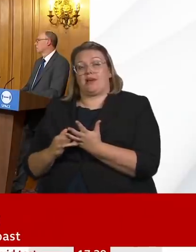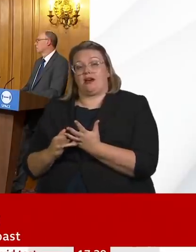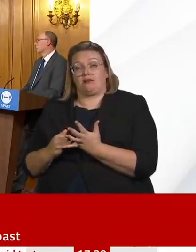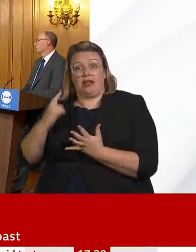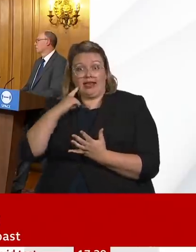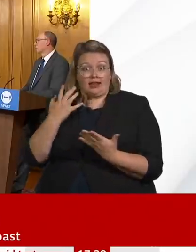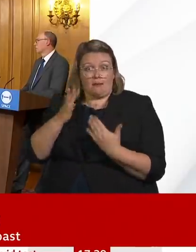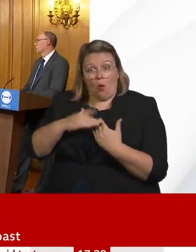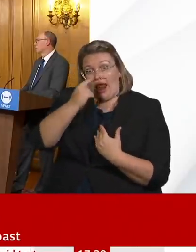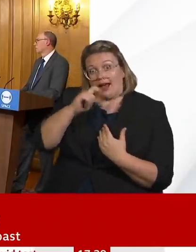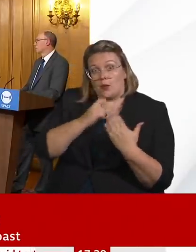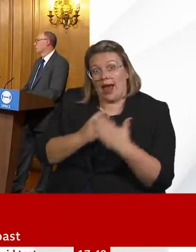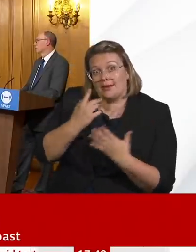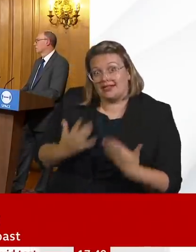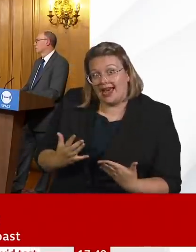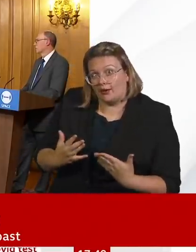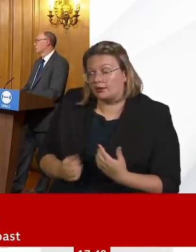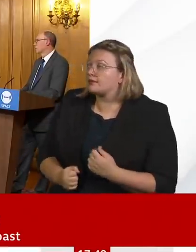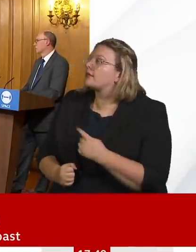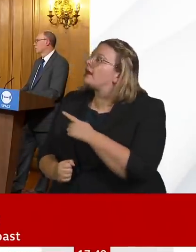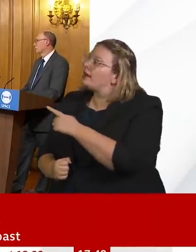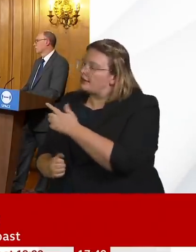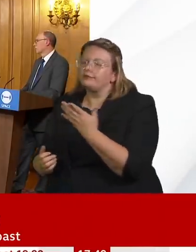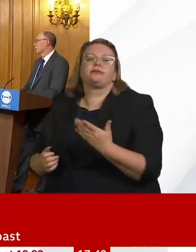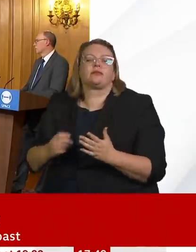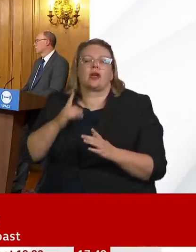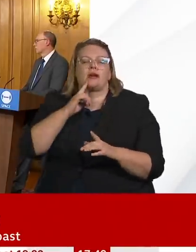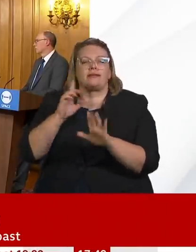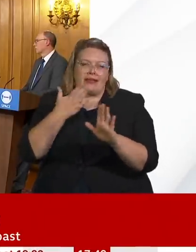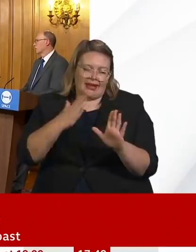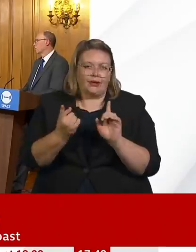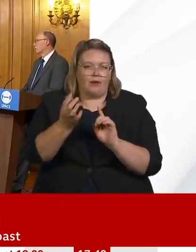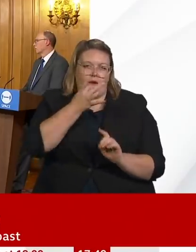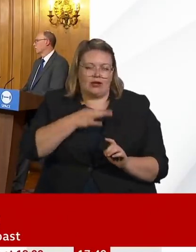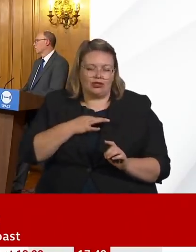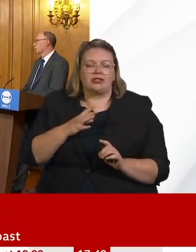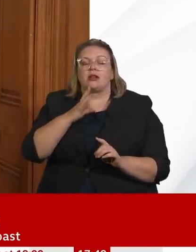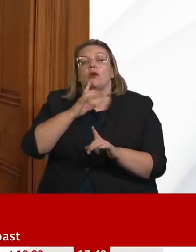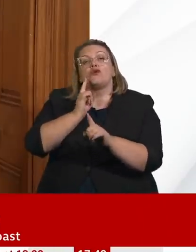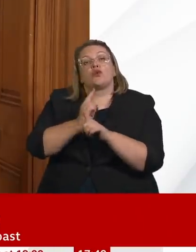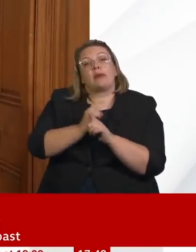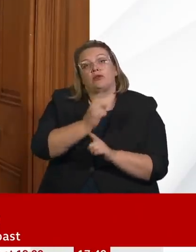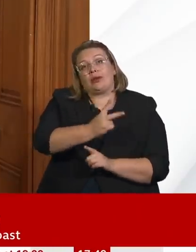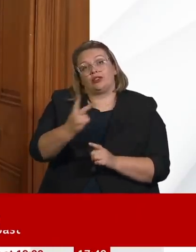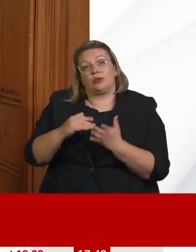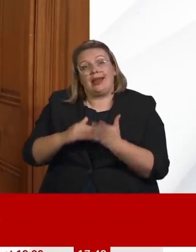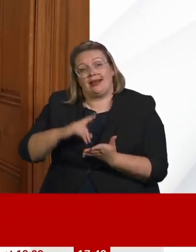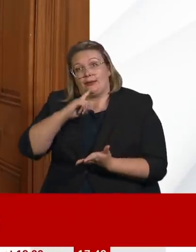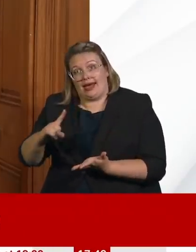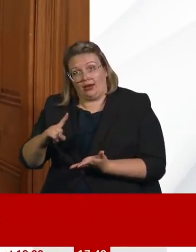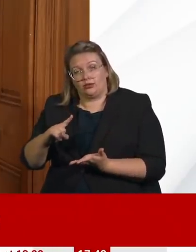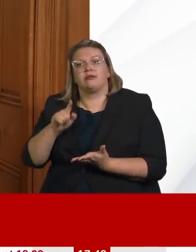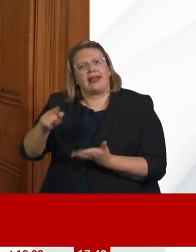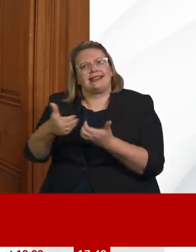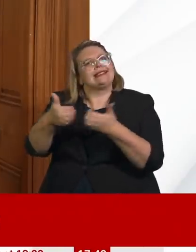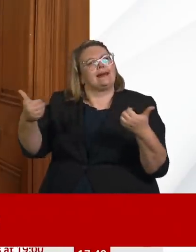you mentioned, that's separate and additional to any other support that we were trying to agree with